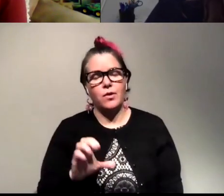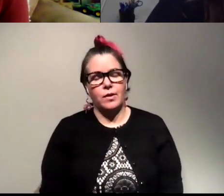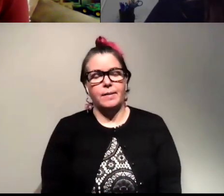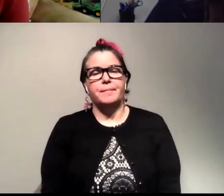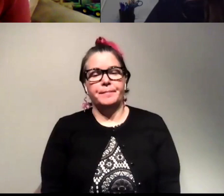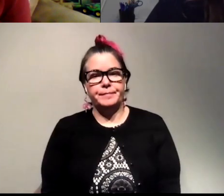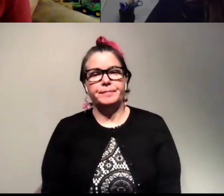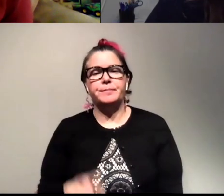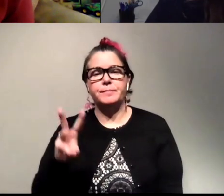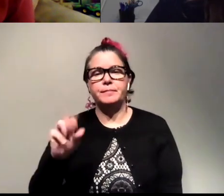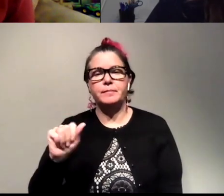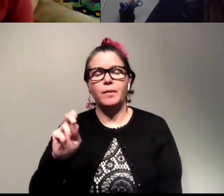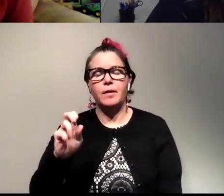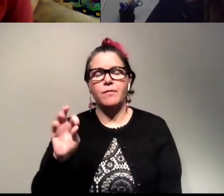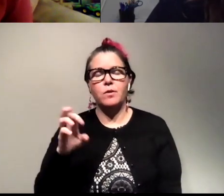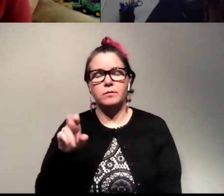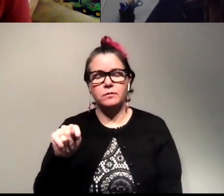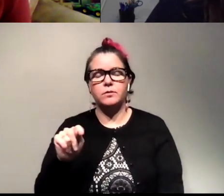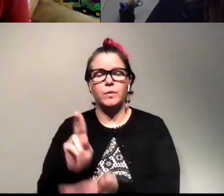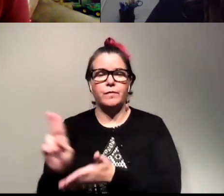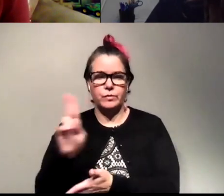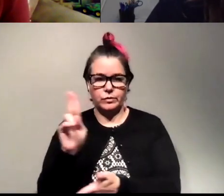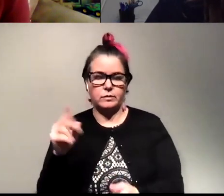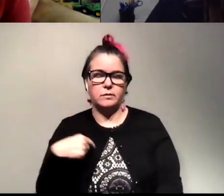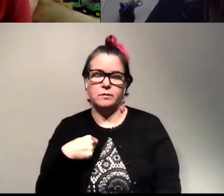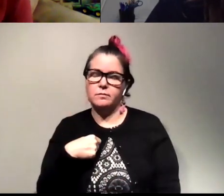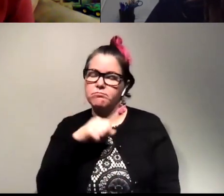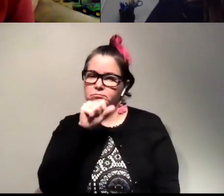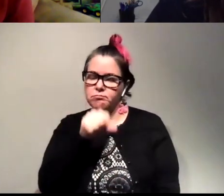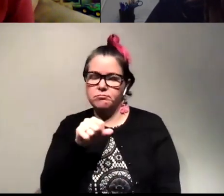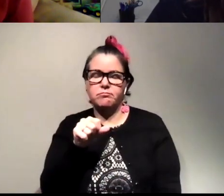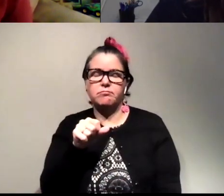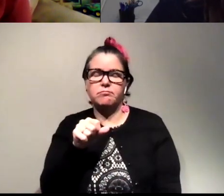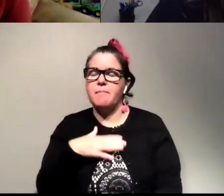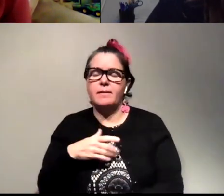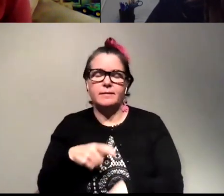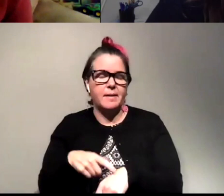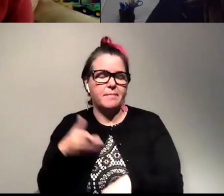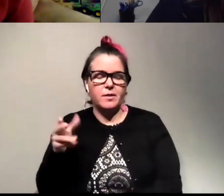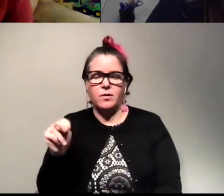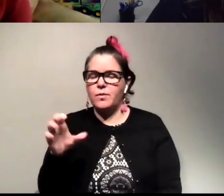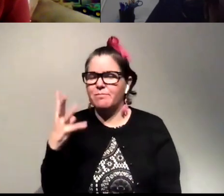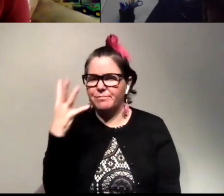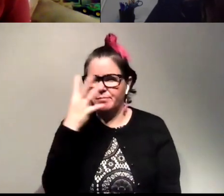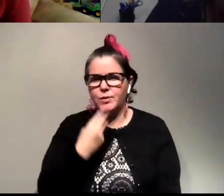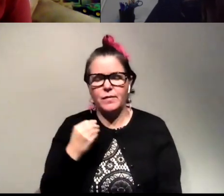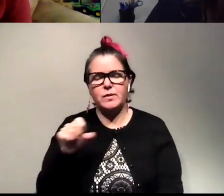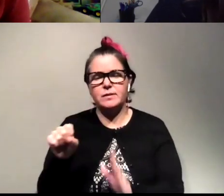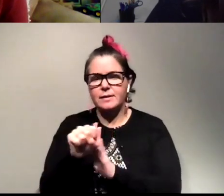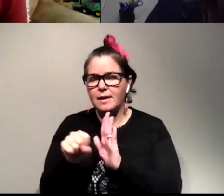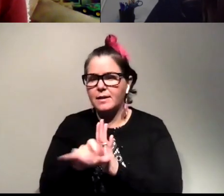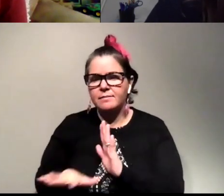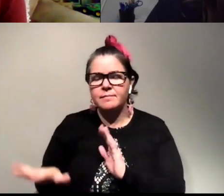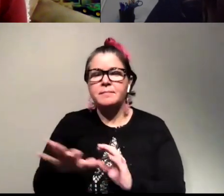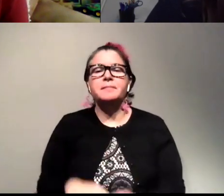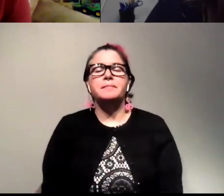at Wake Forest University, and absolutely loved the time that I spent in North Carolina. It's a really beautiful state. And then, sort